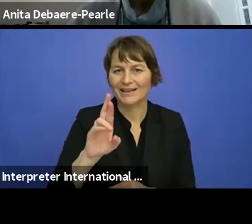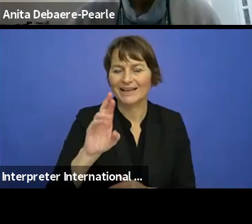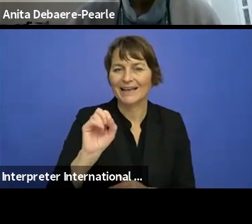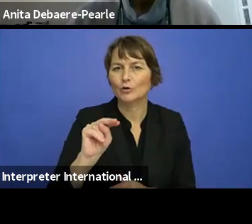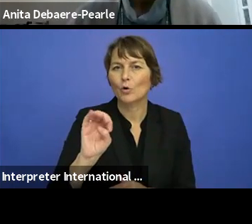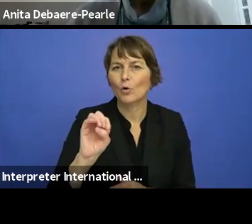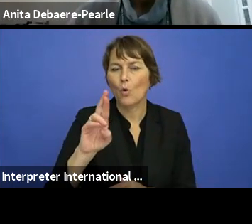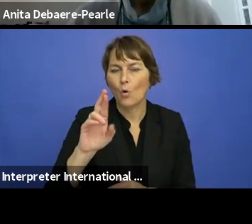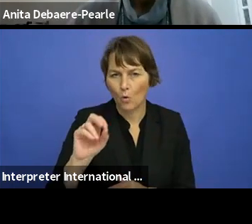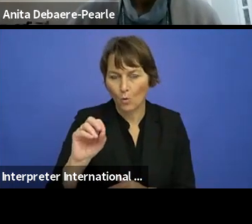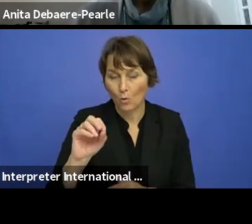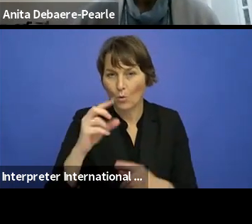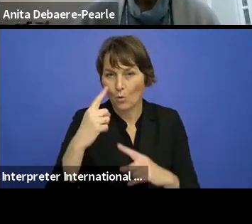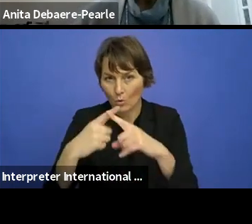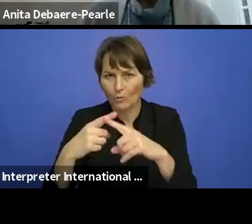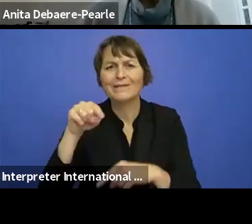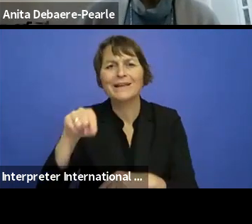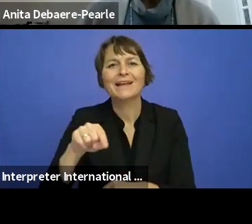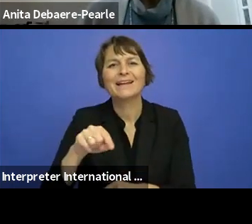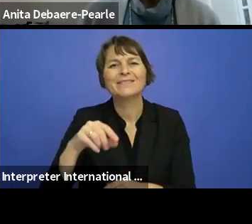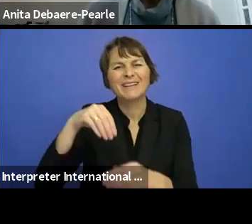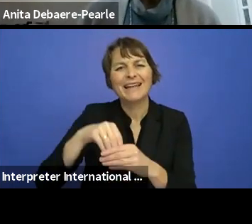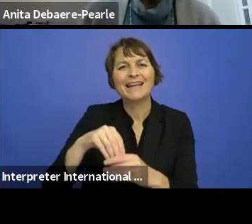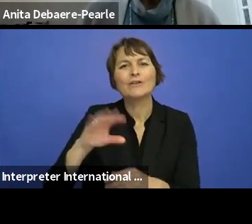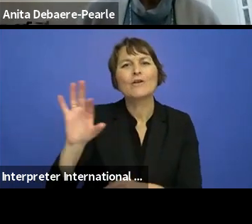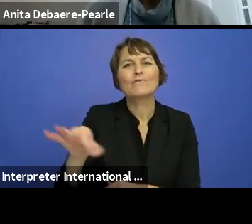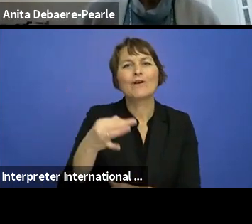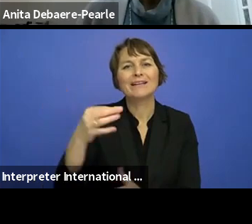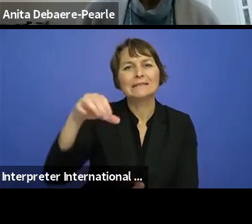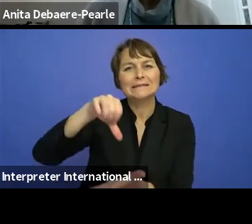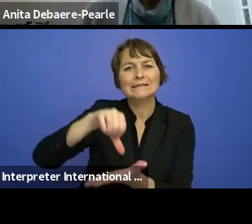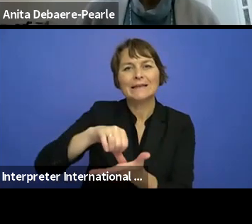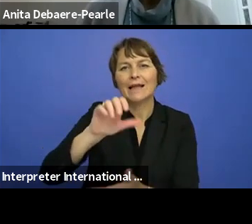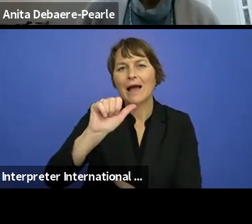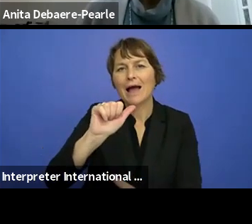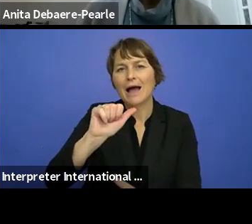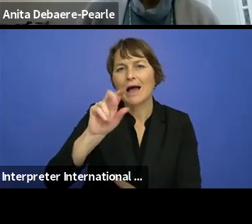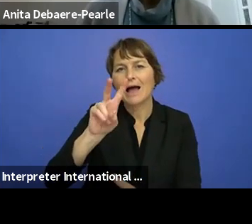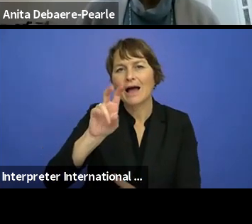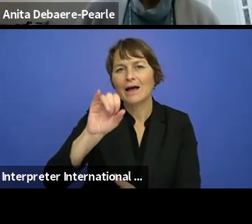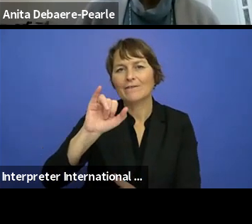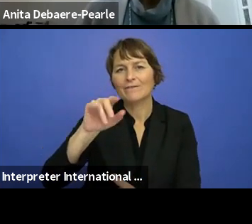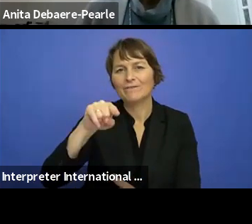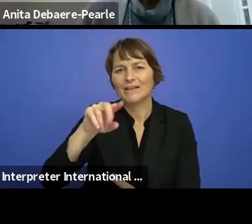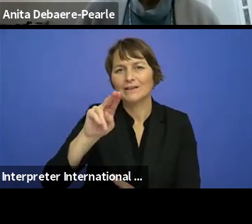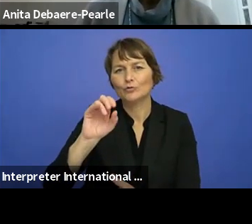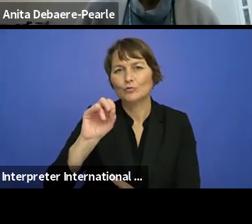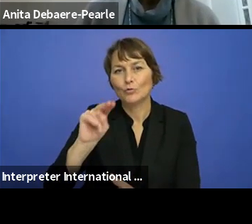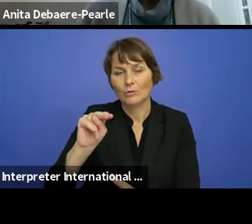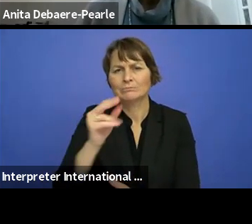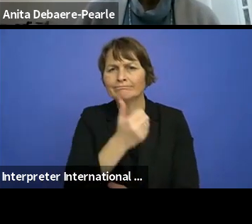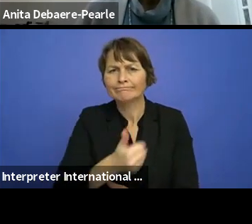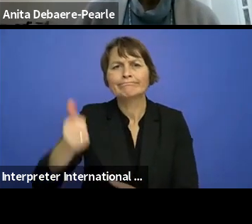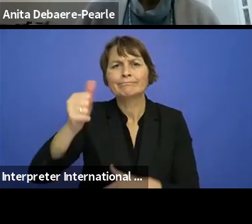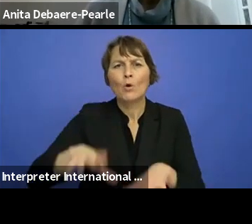was organized by the French Ministry of Culture. And there were a lot